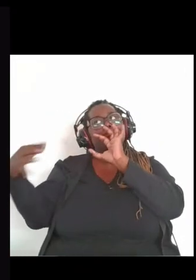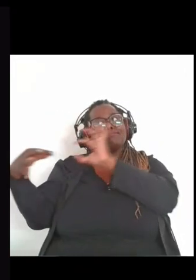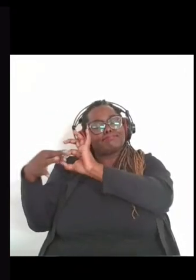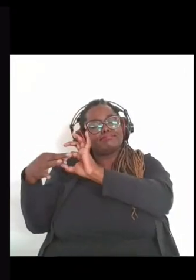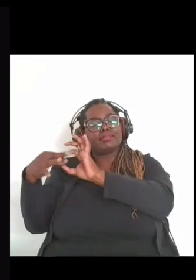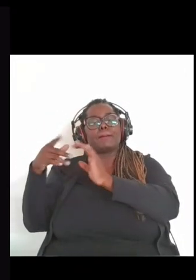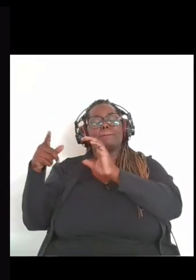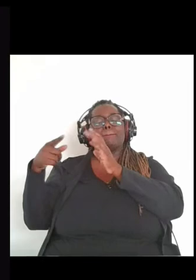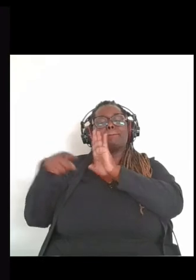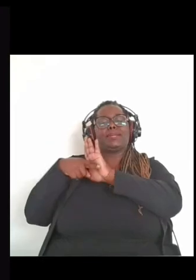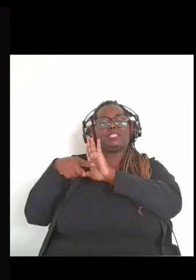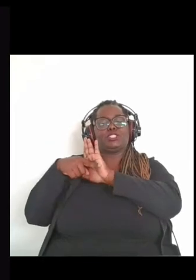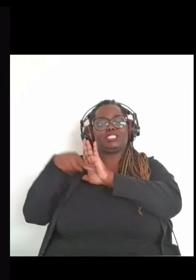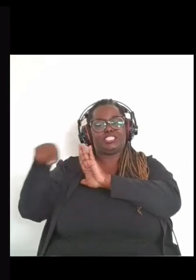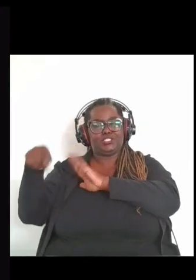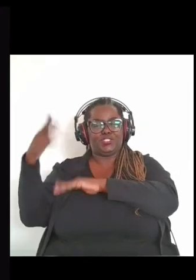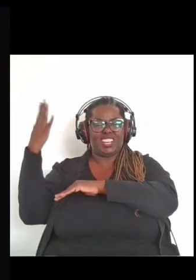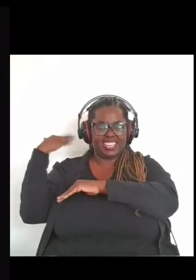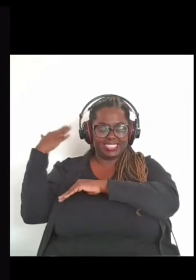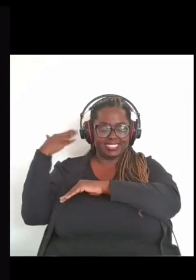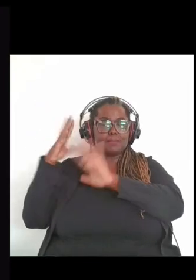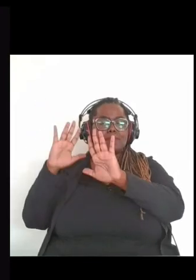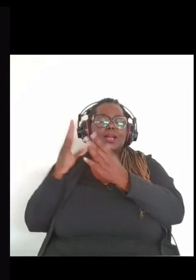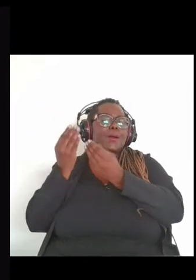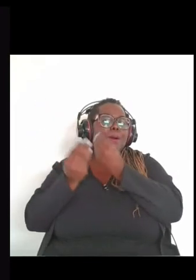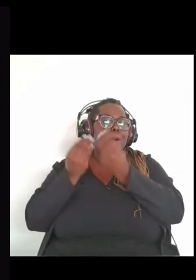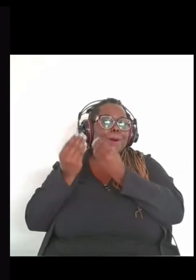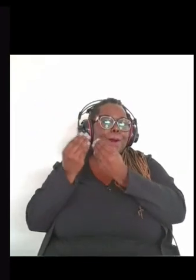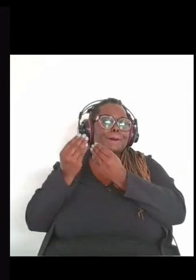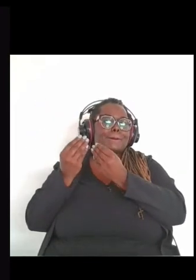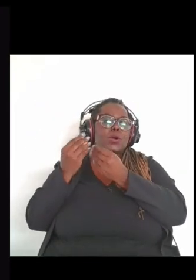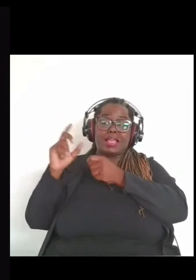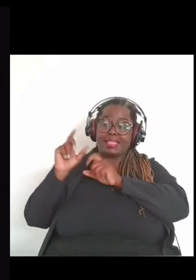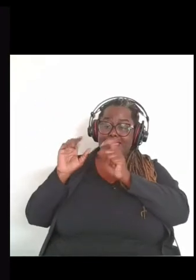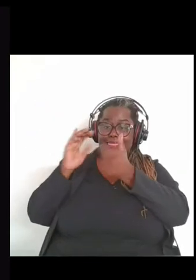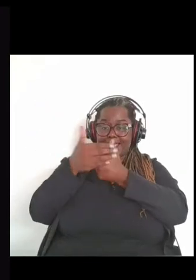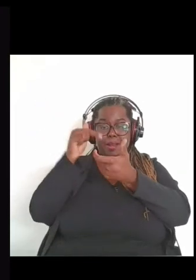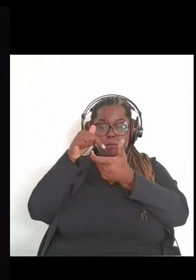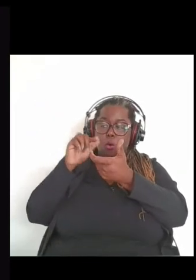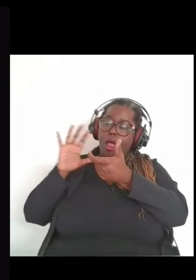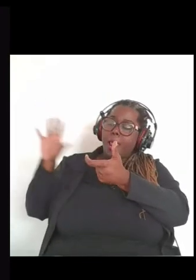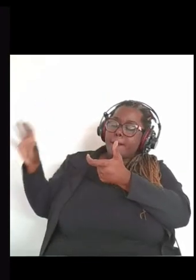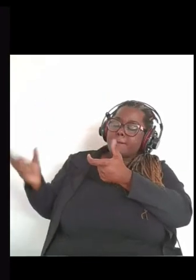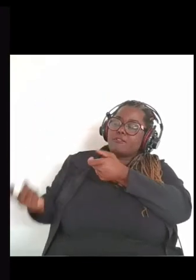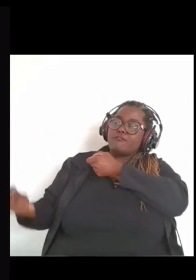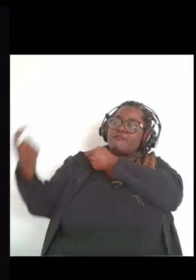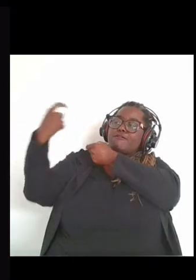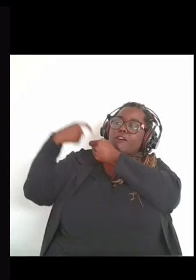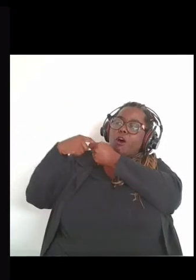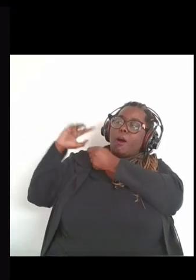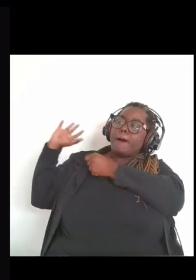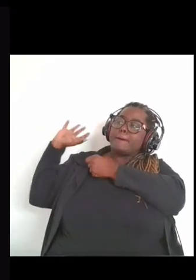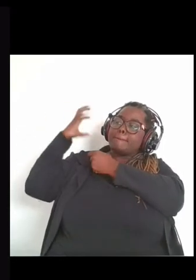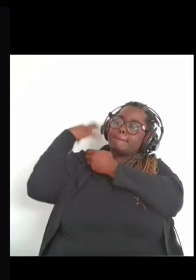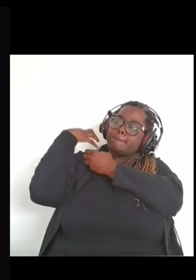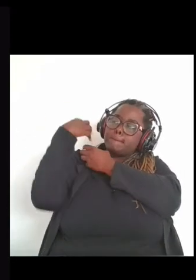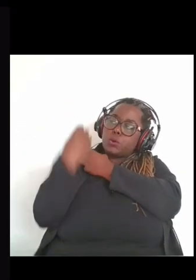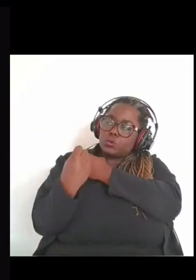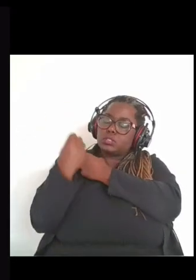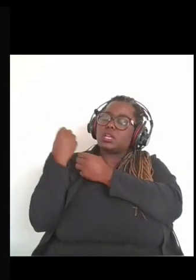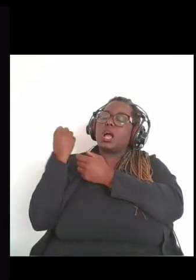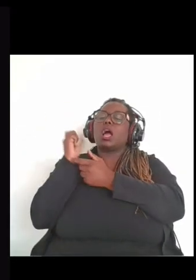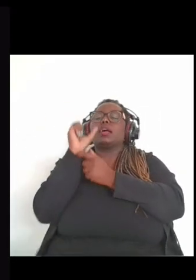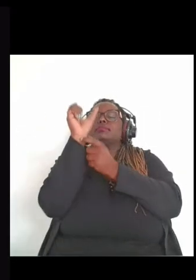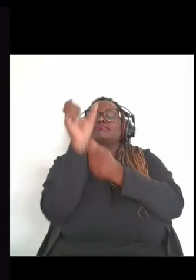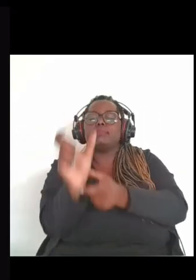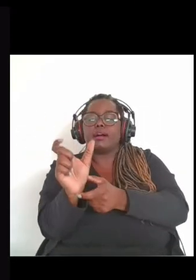um popular culture and in conversation for people to to start using it and reappropriating it and